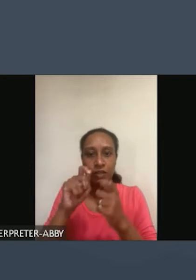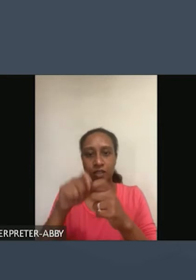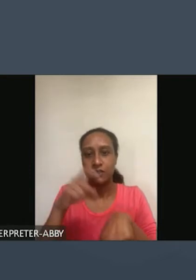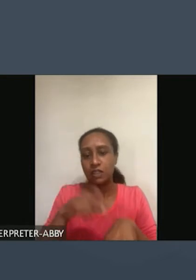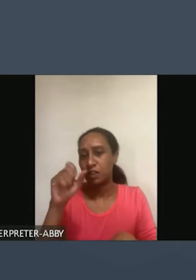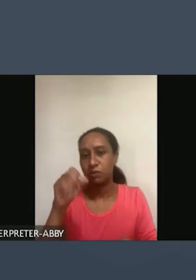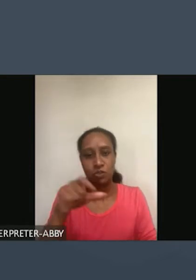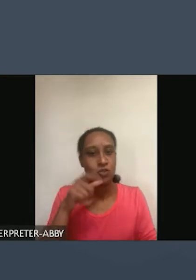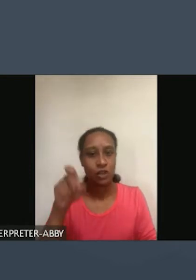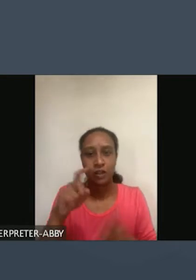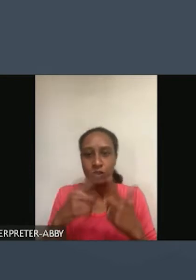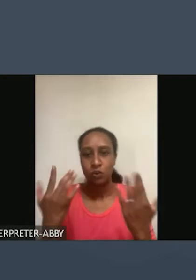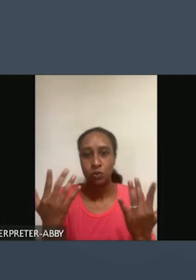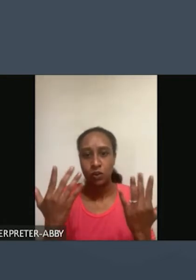wait